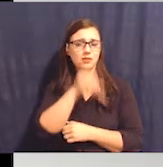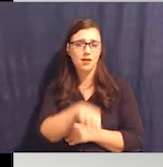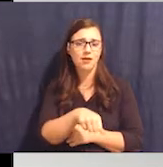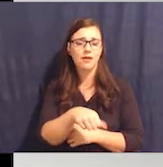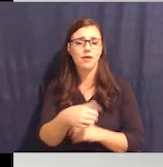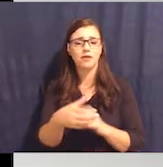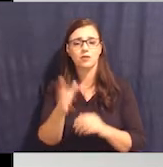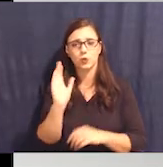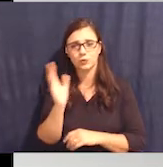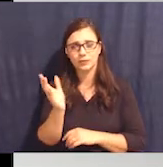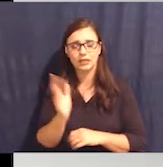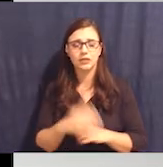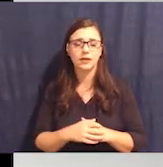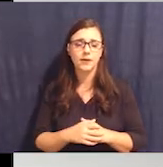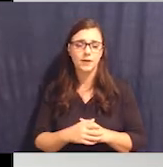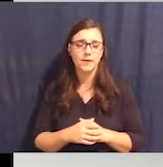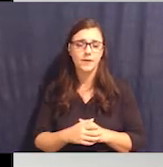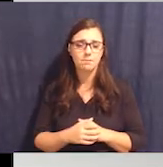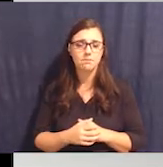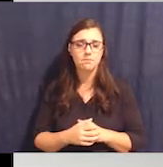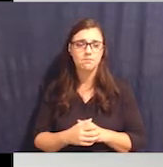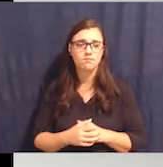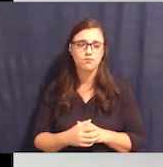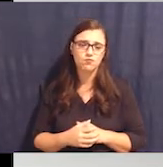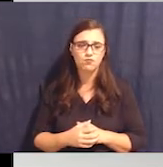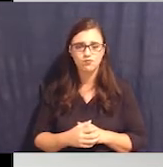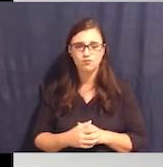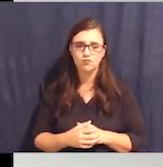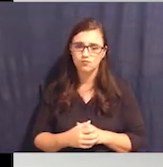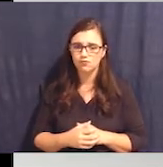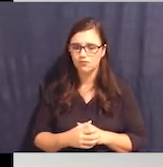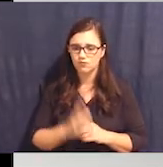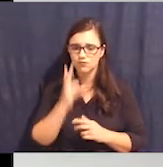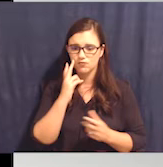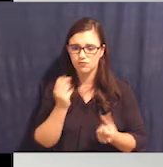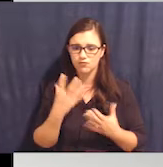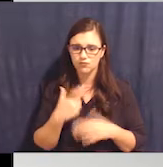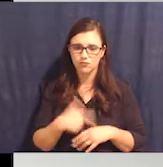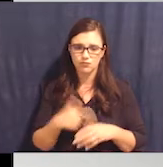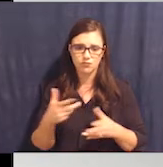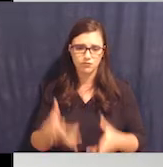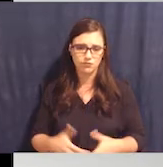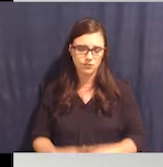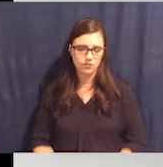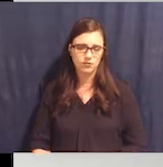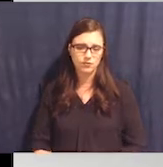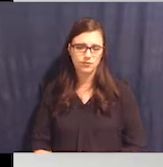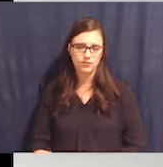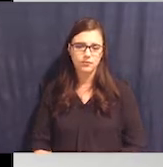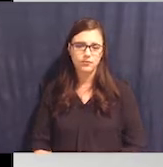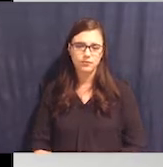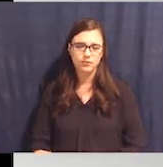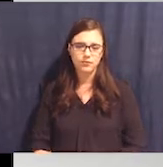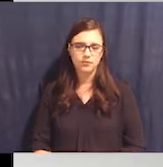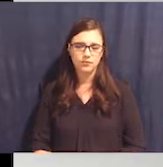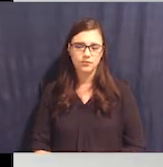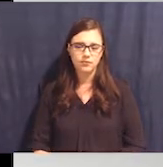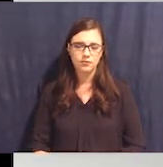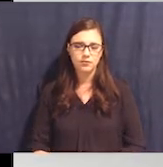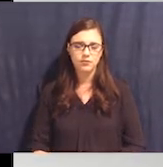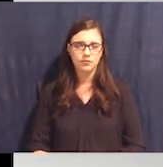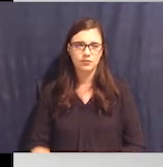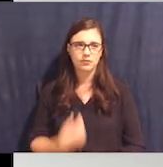love to speak. And let's see, what time we have is?